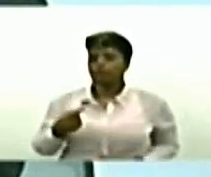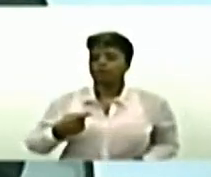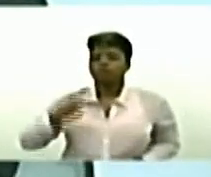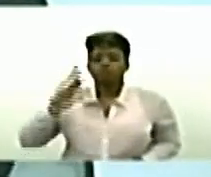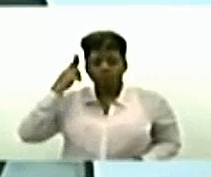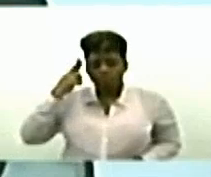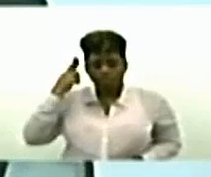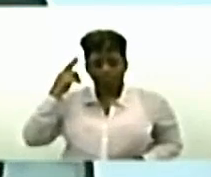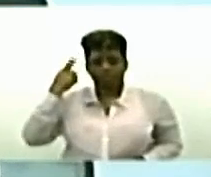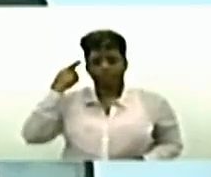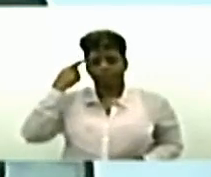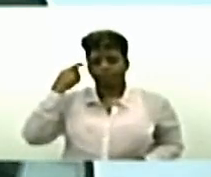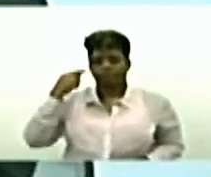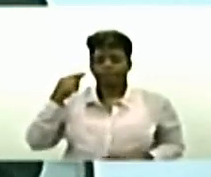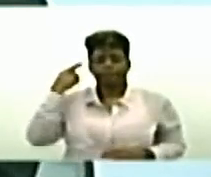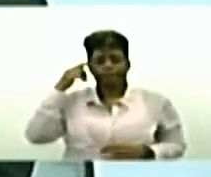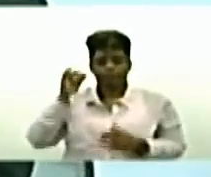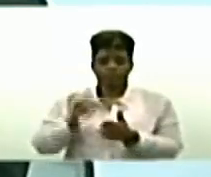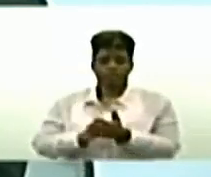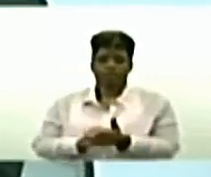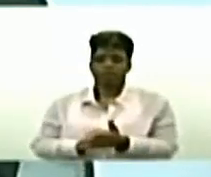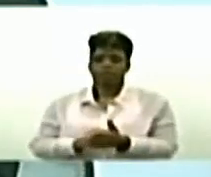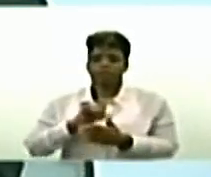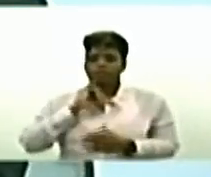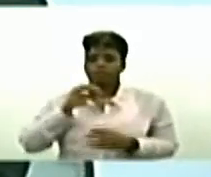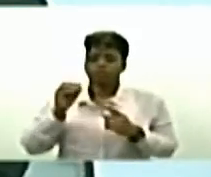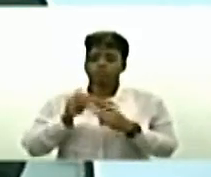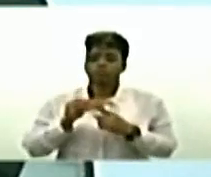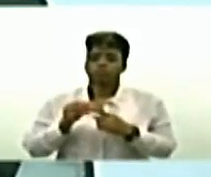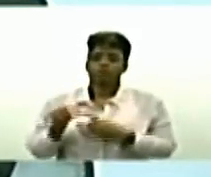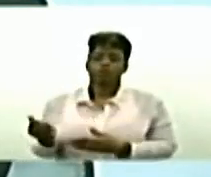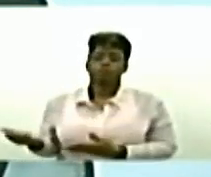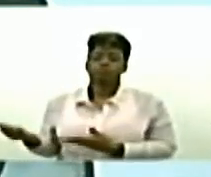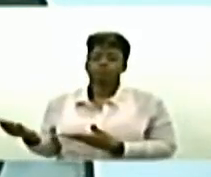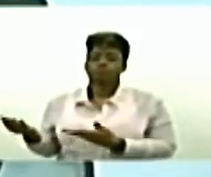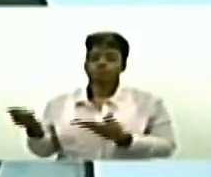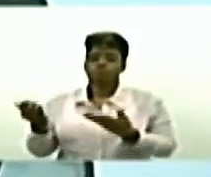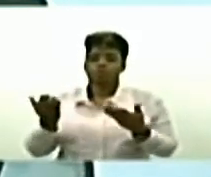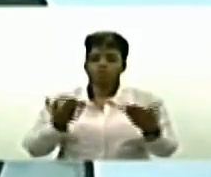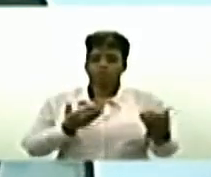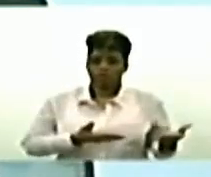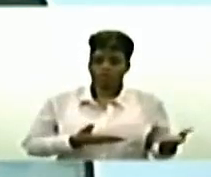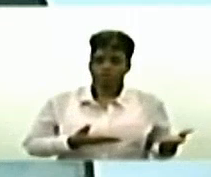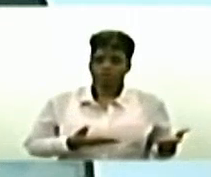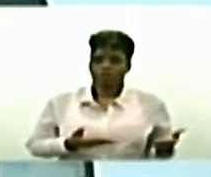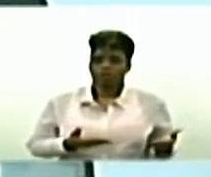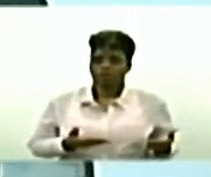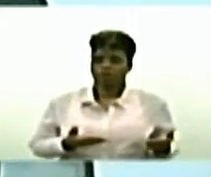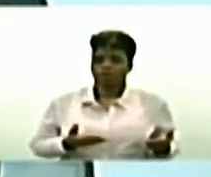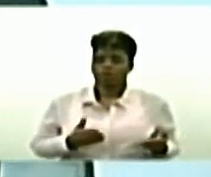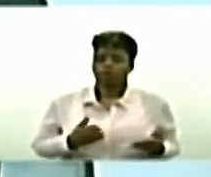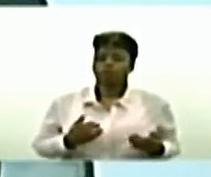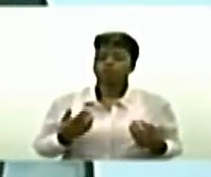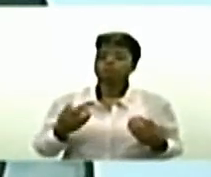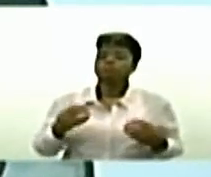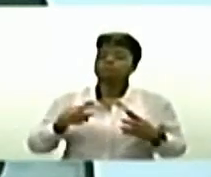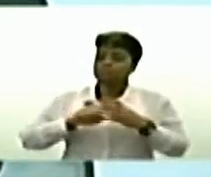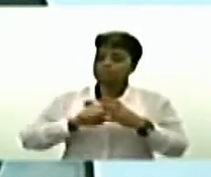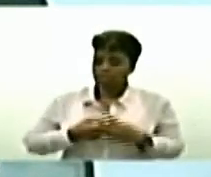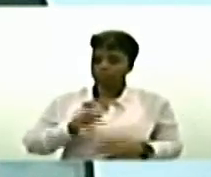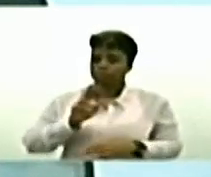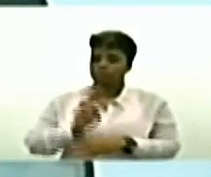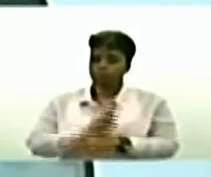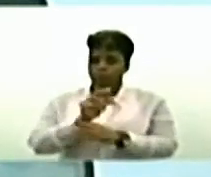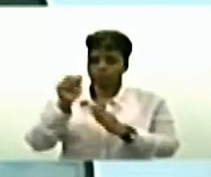this. One, it is to bring into force the Litter Abatement Act, which was passed,